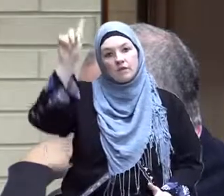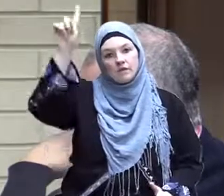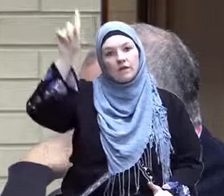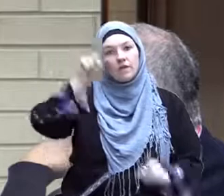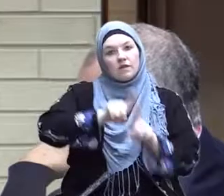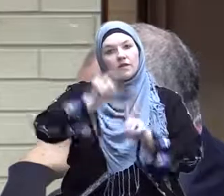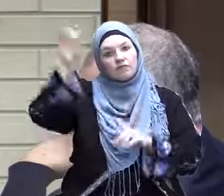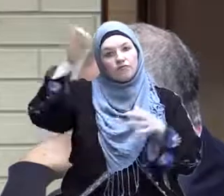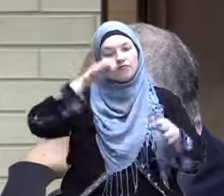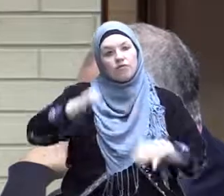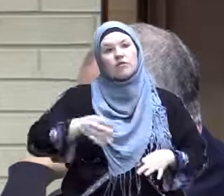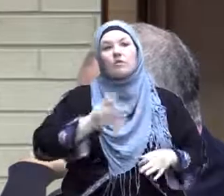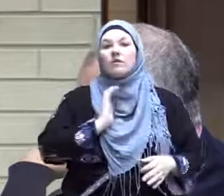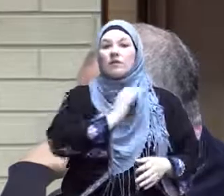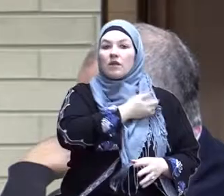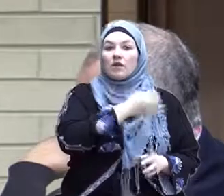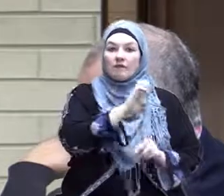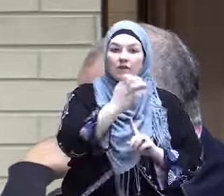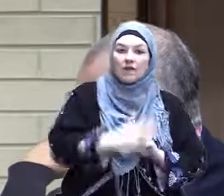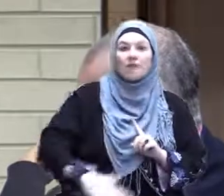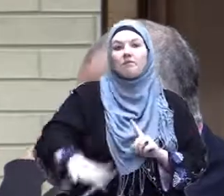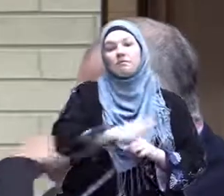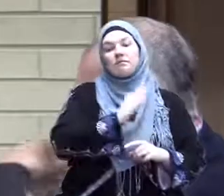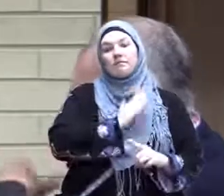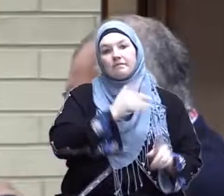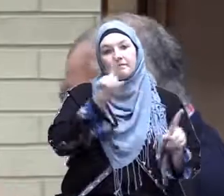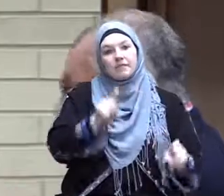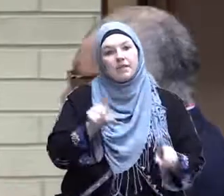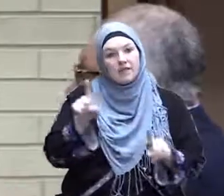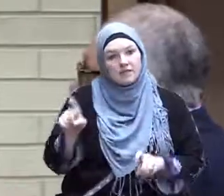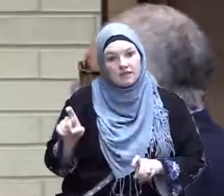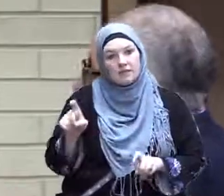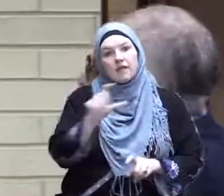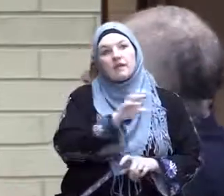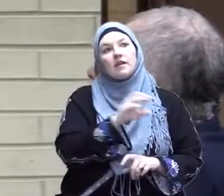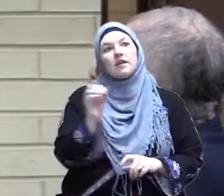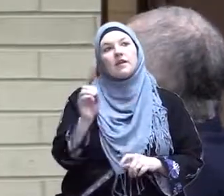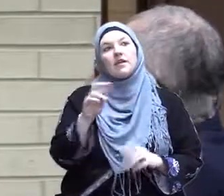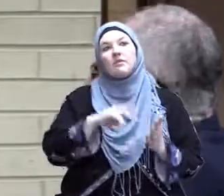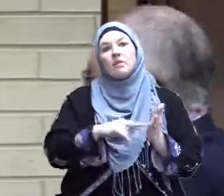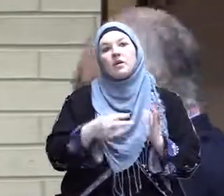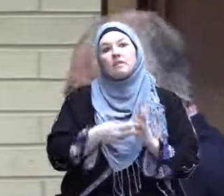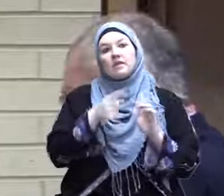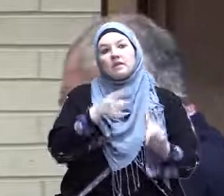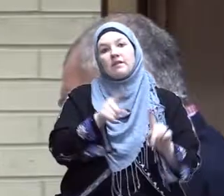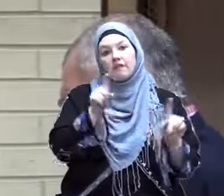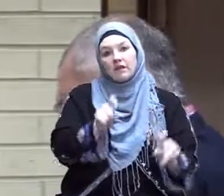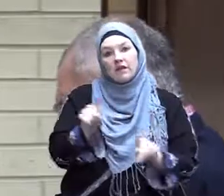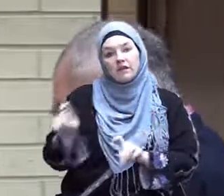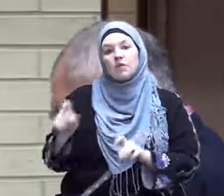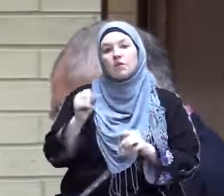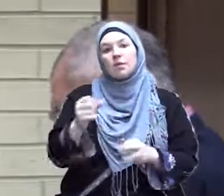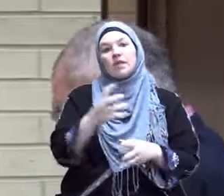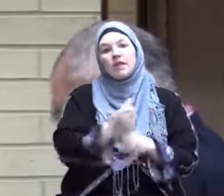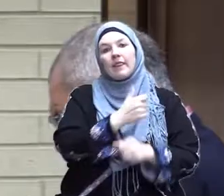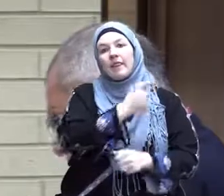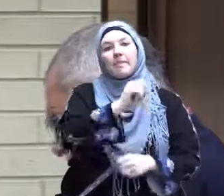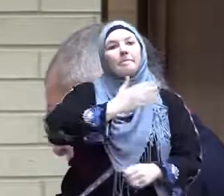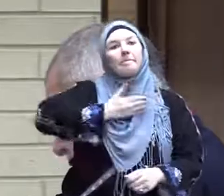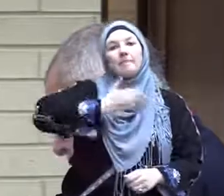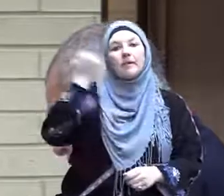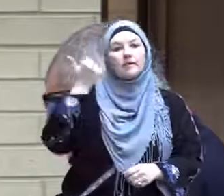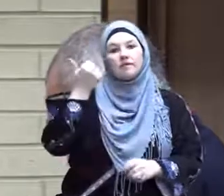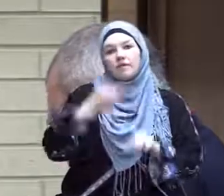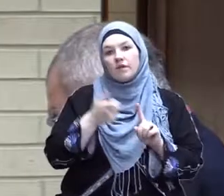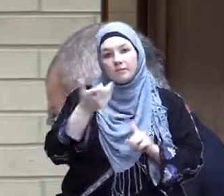instructed. So our environment is our test, and the purpose of the test is to get the best out